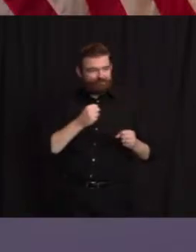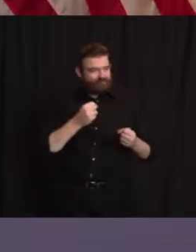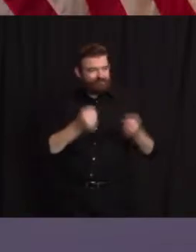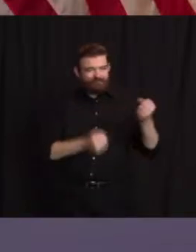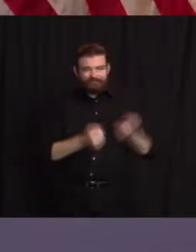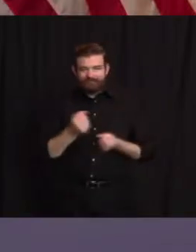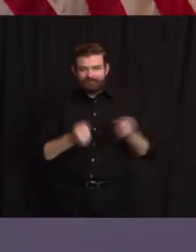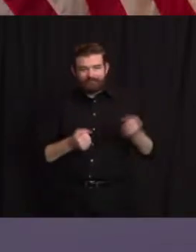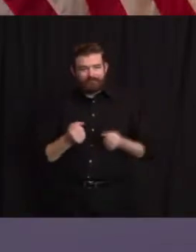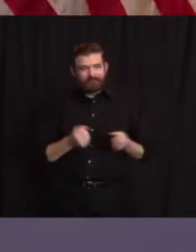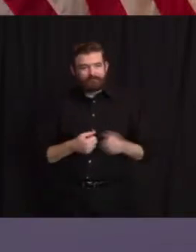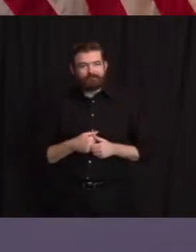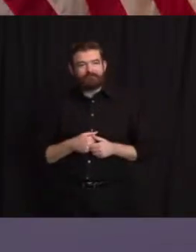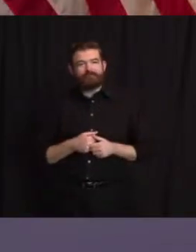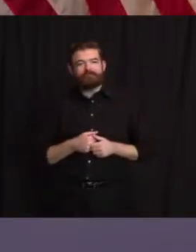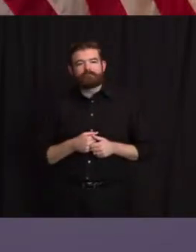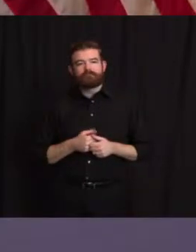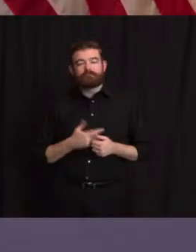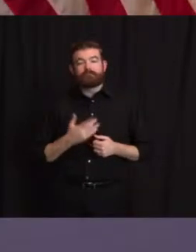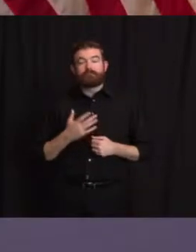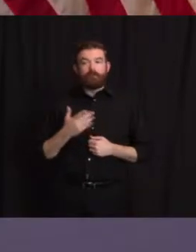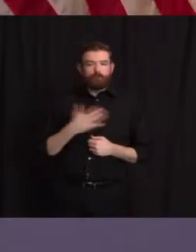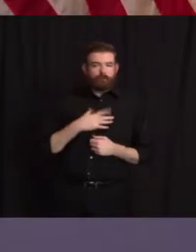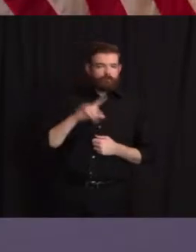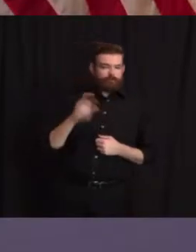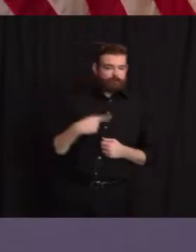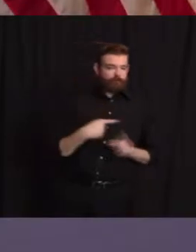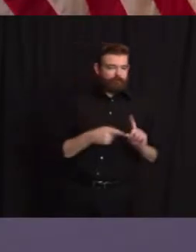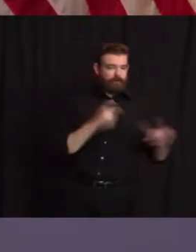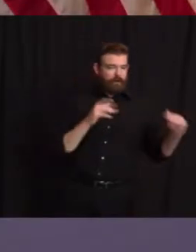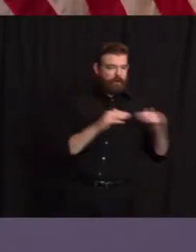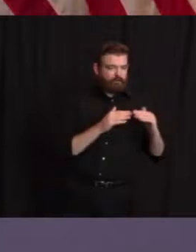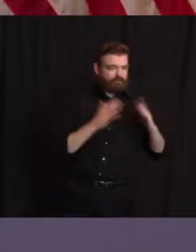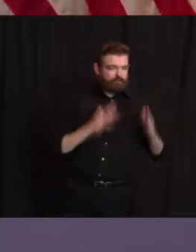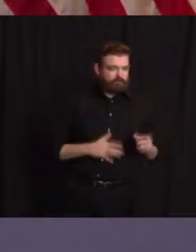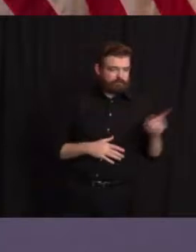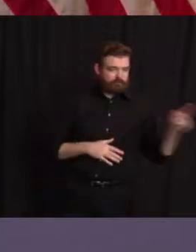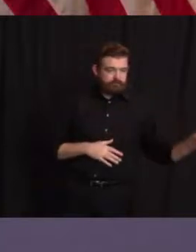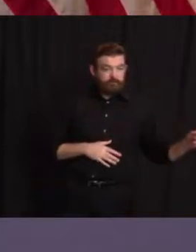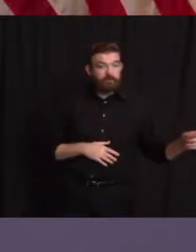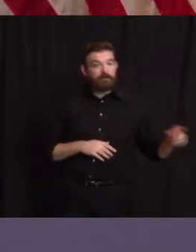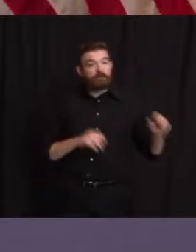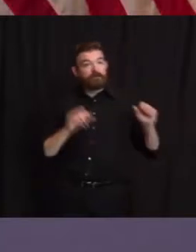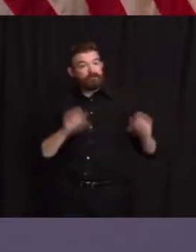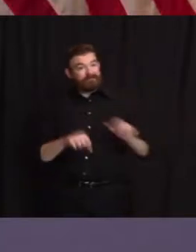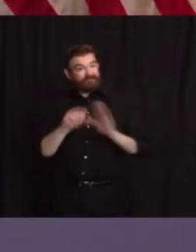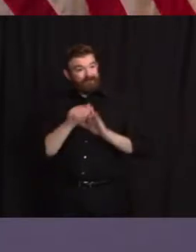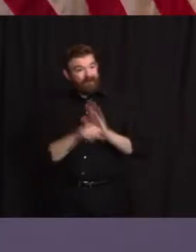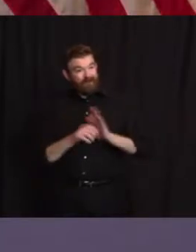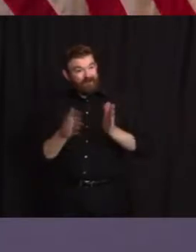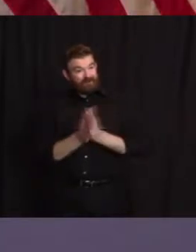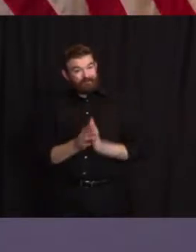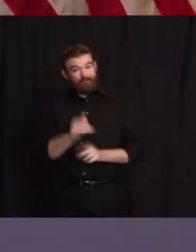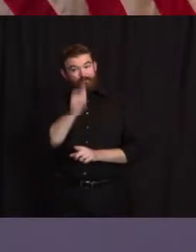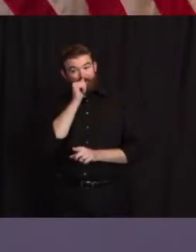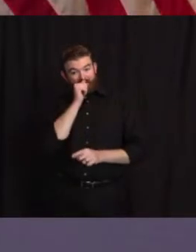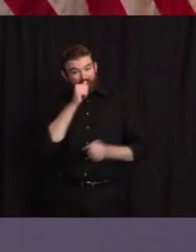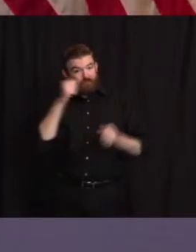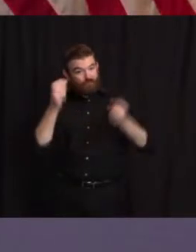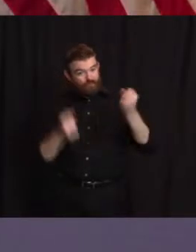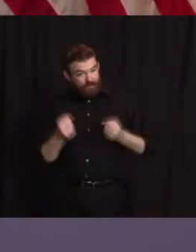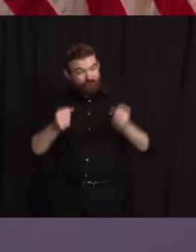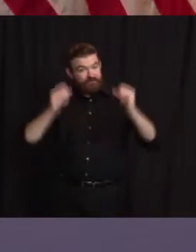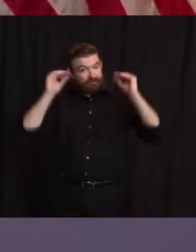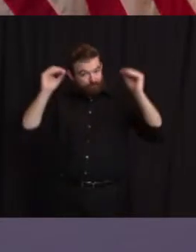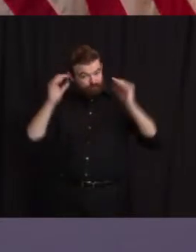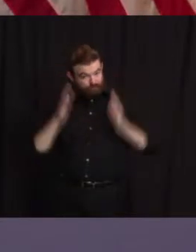state have licensed driving instructors give road tests to new drivers, report the results back to the state, and remotely issue a temporary... I